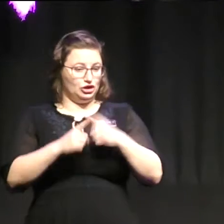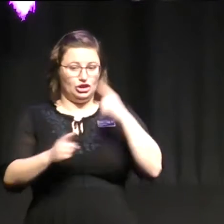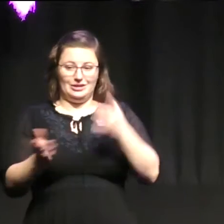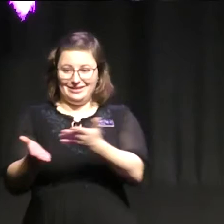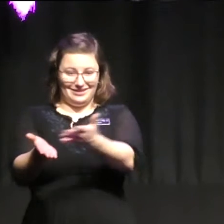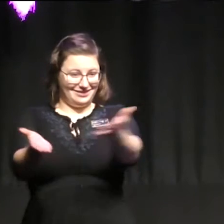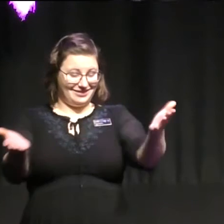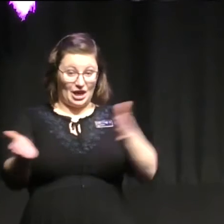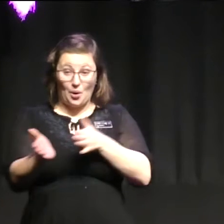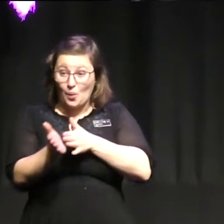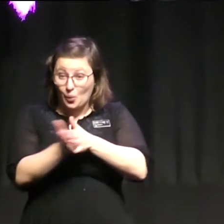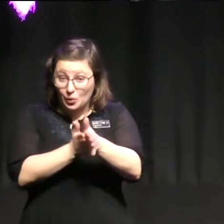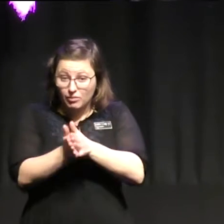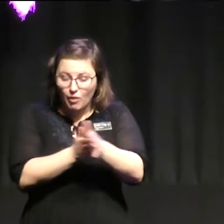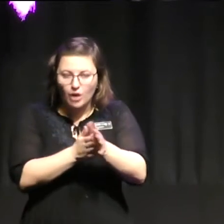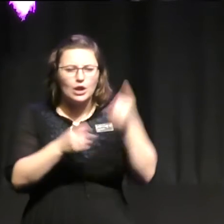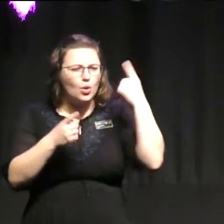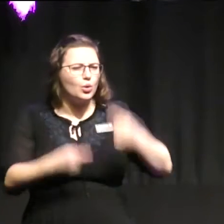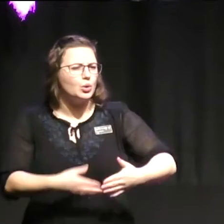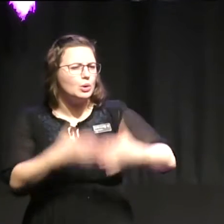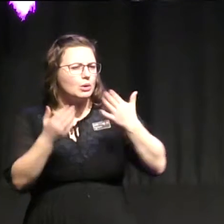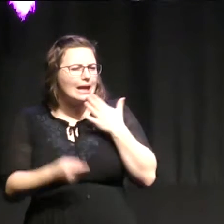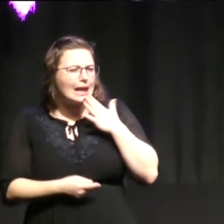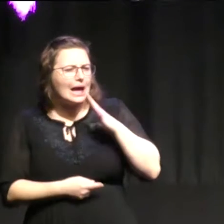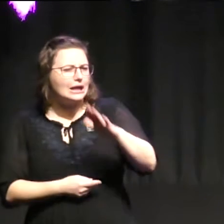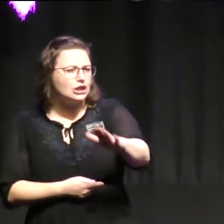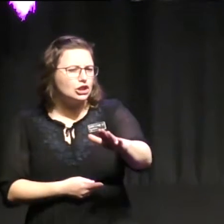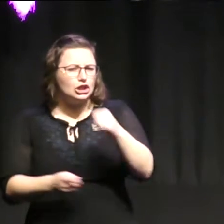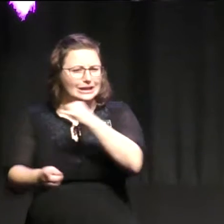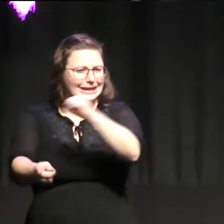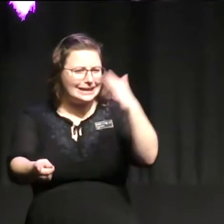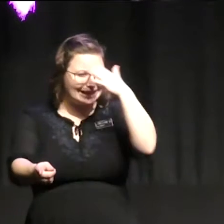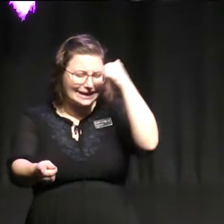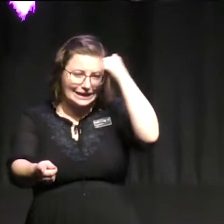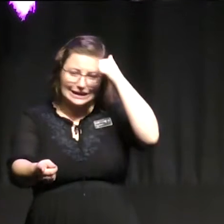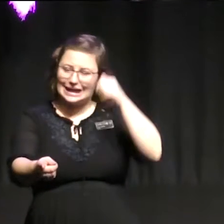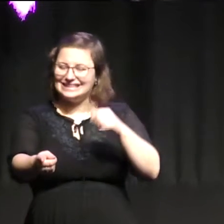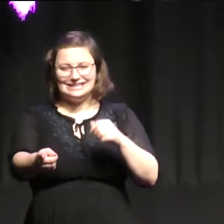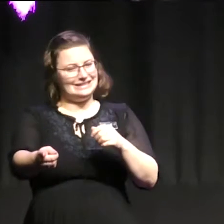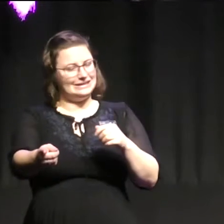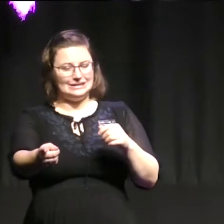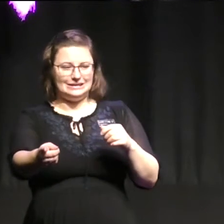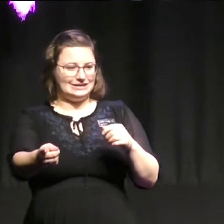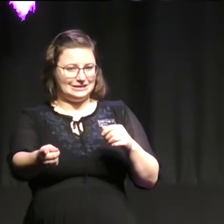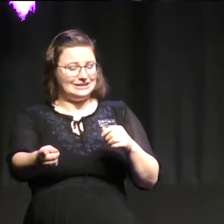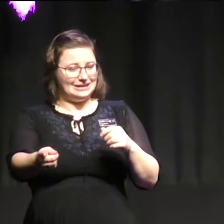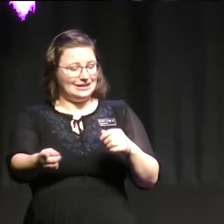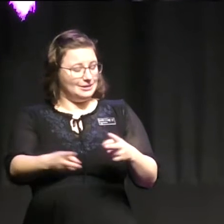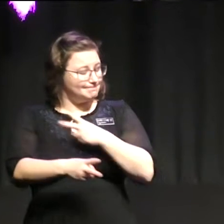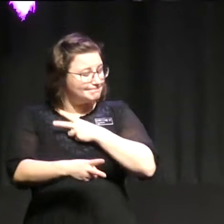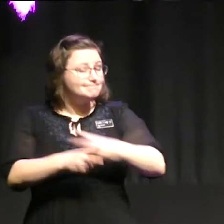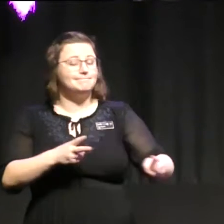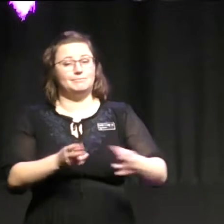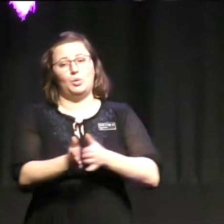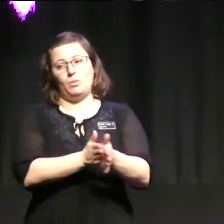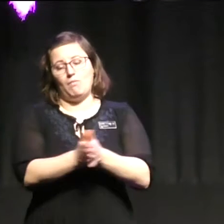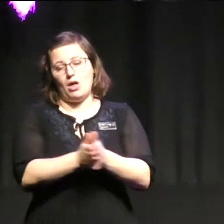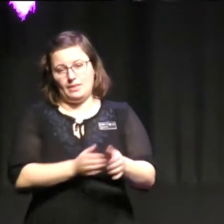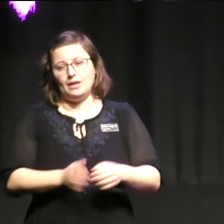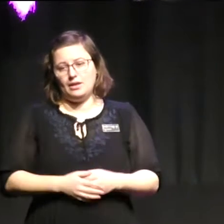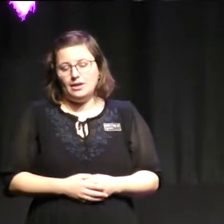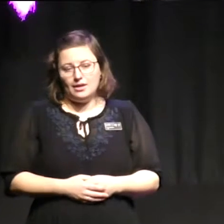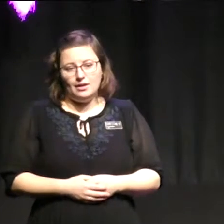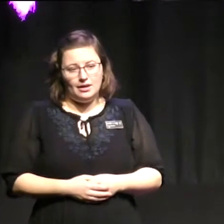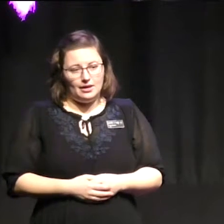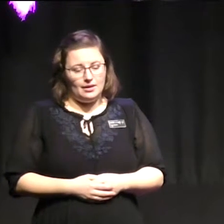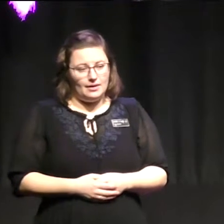the challenges and the cultural attitudes in India is extremely challenging, where